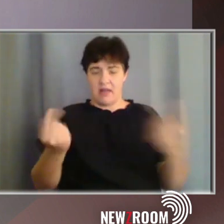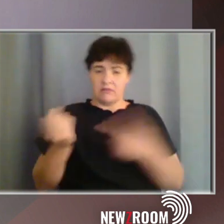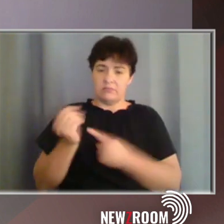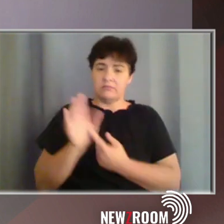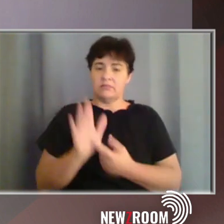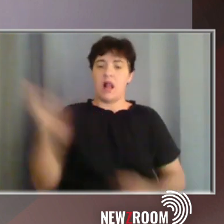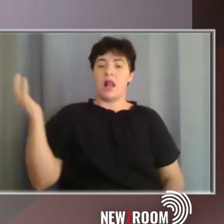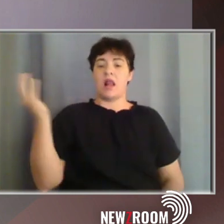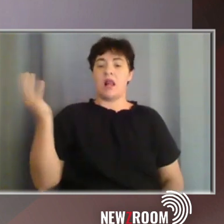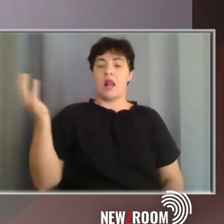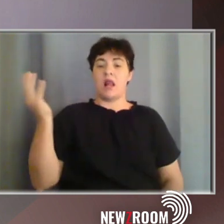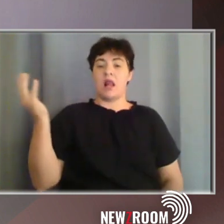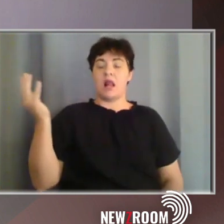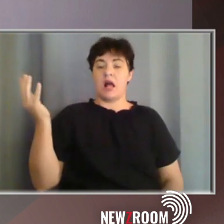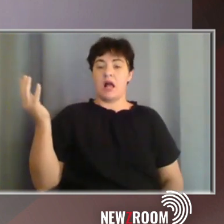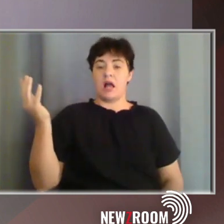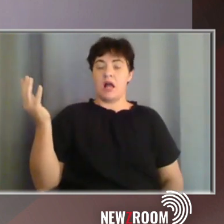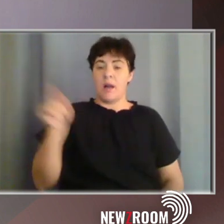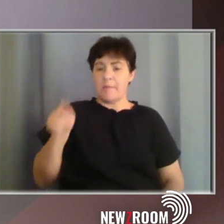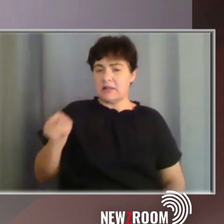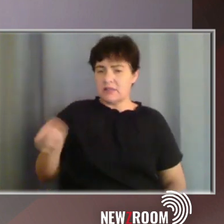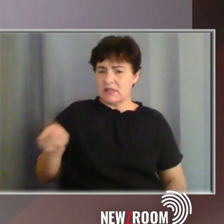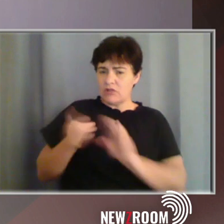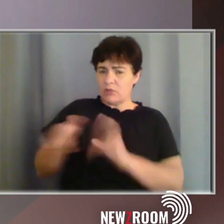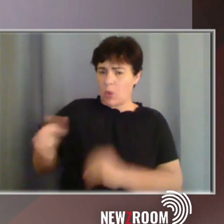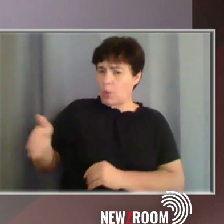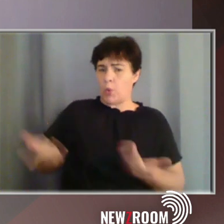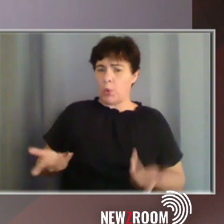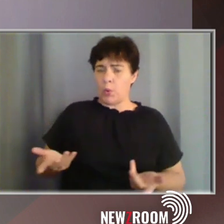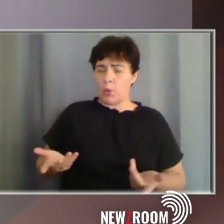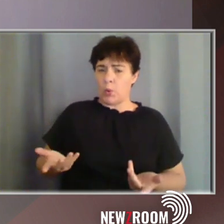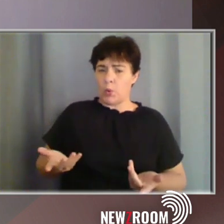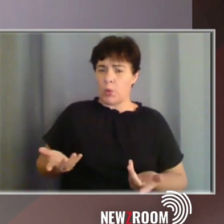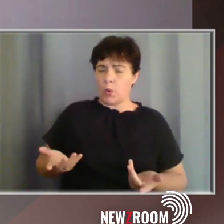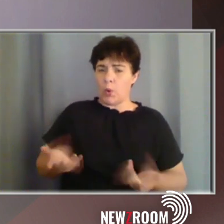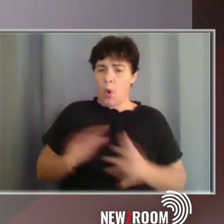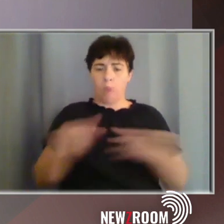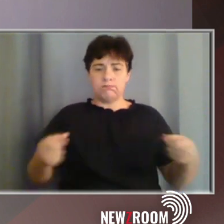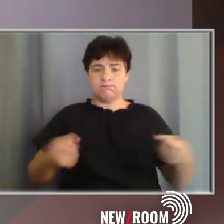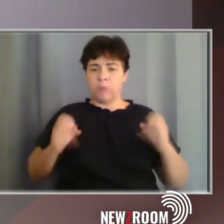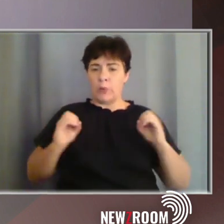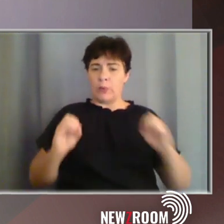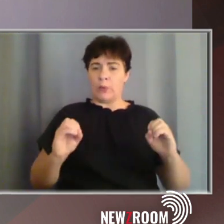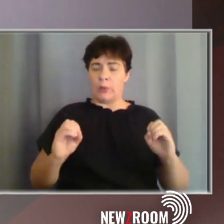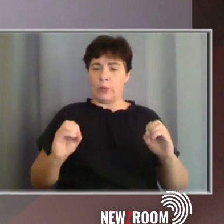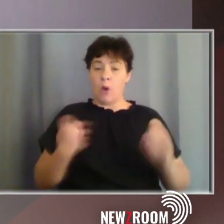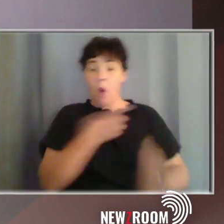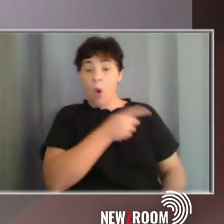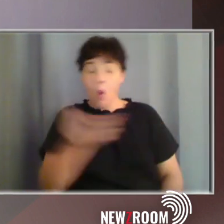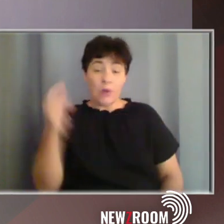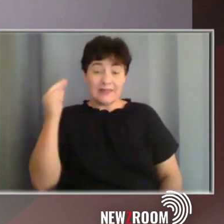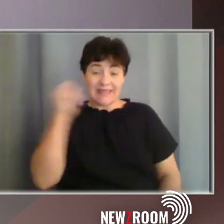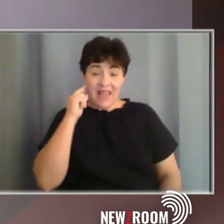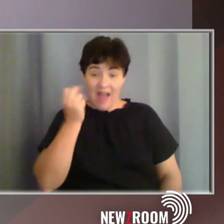without an interpreter or speaking without closed caption, because not everybody who is deaf understands